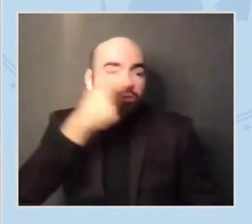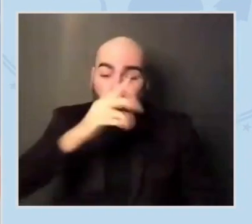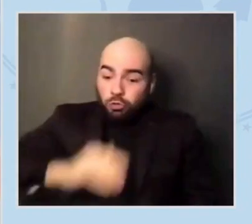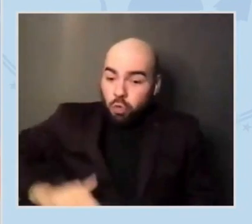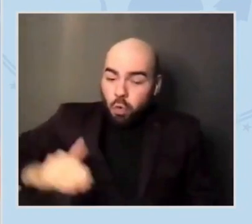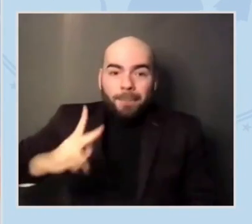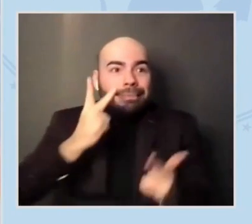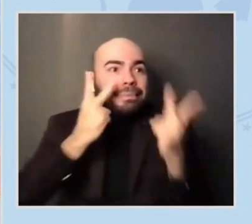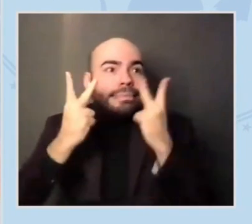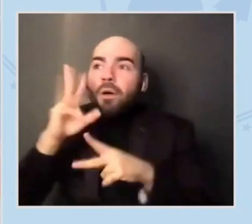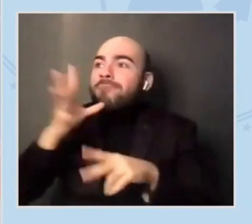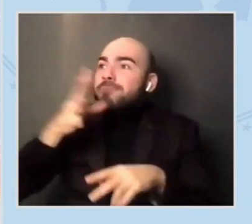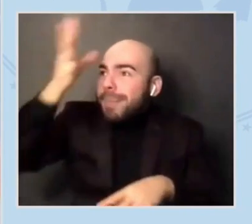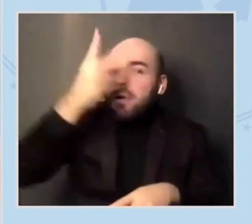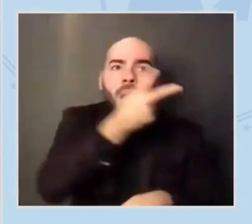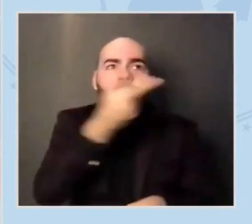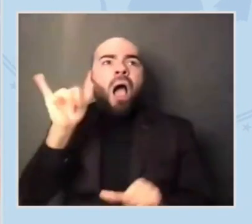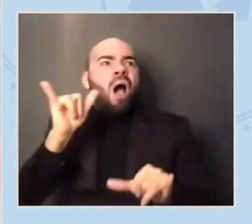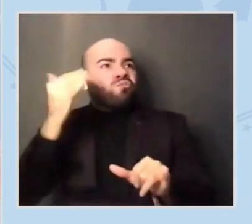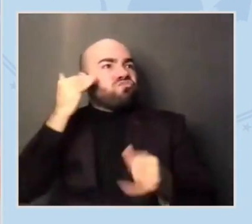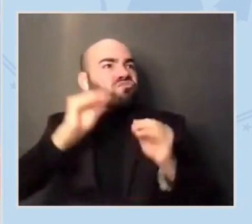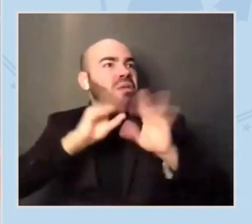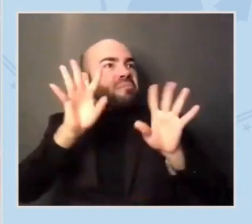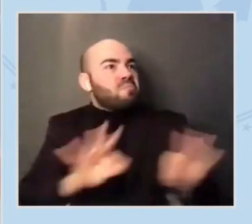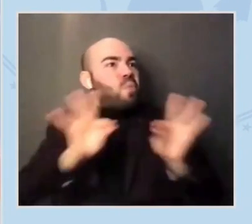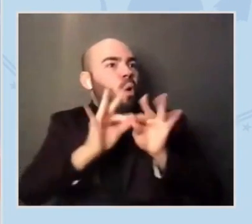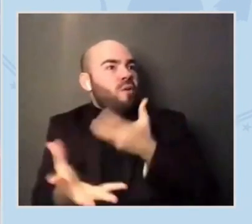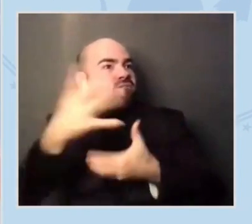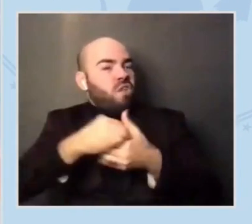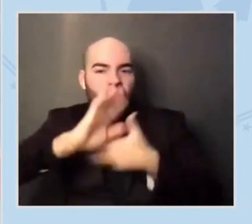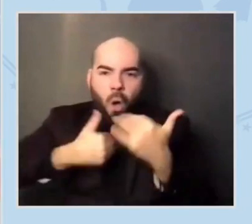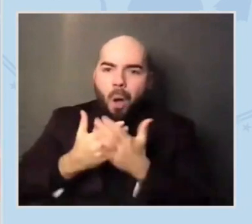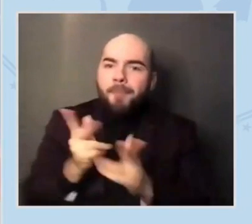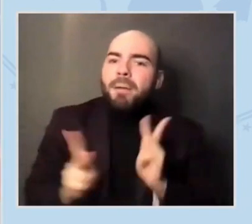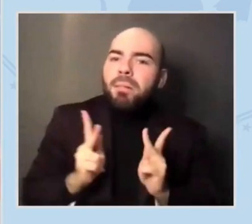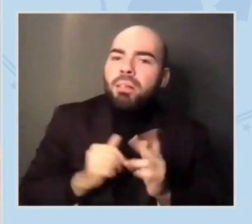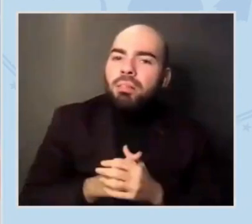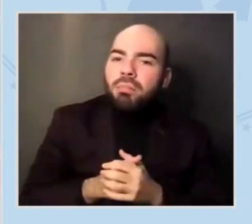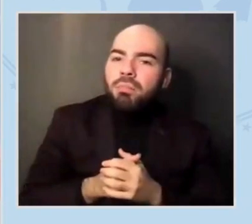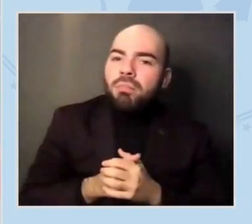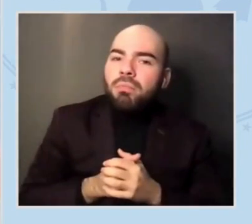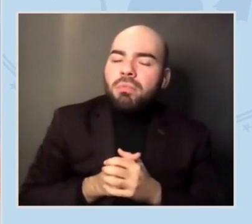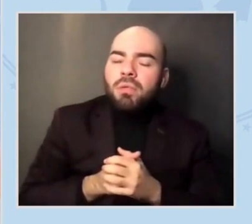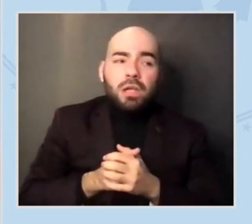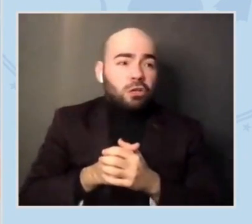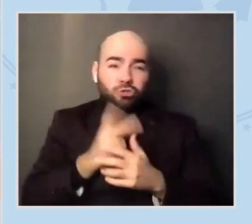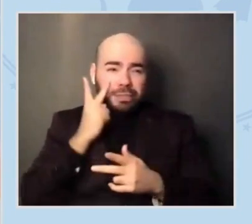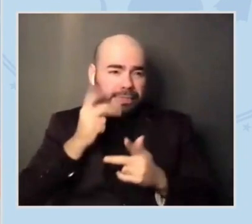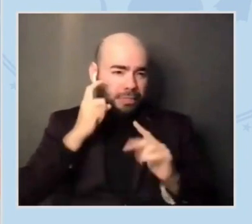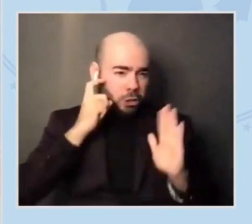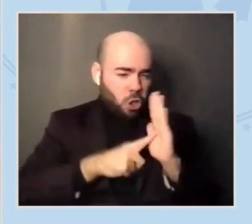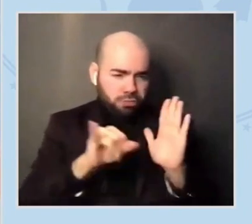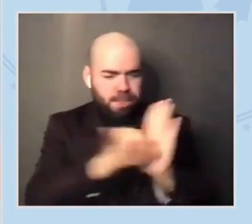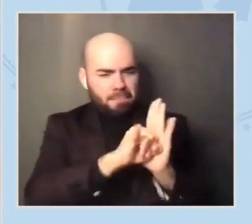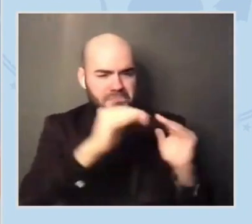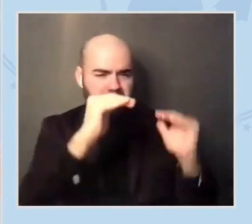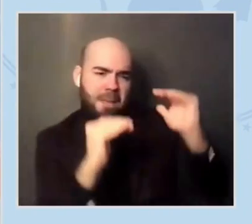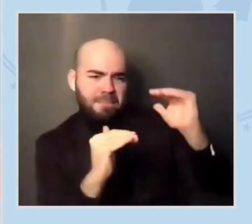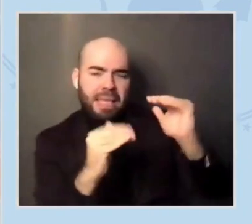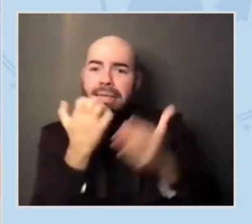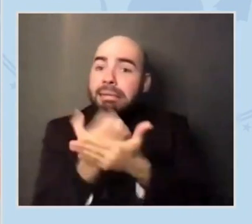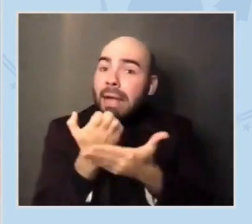economy. During the campaign, I relied on her counsel on addressing structural inequities within the economy. And I'll do so again as